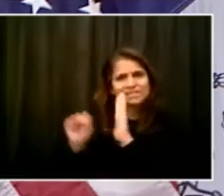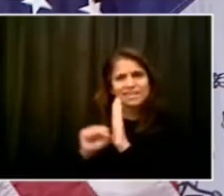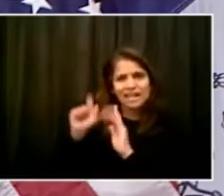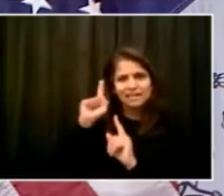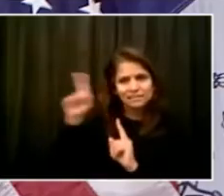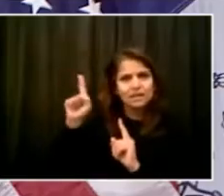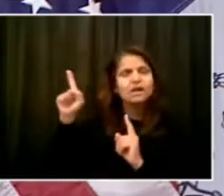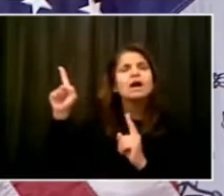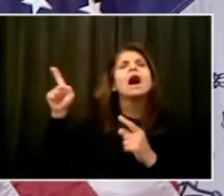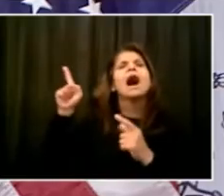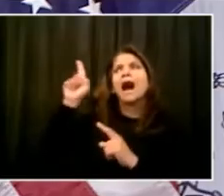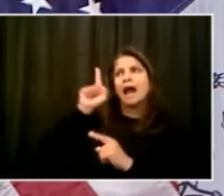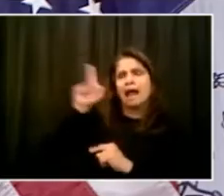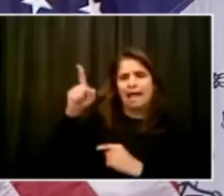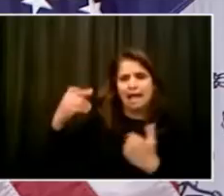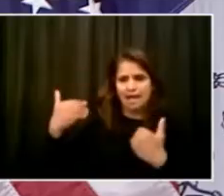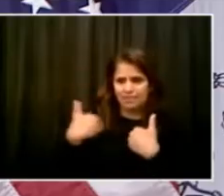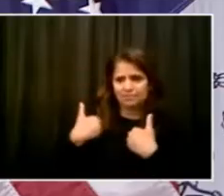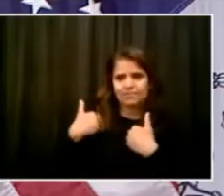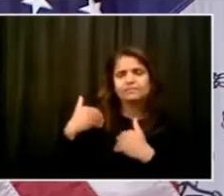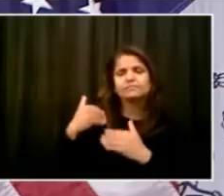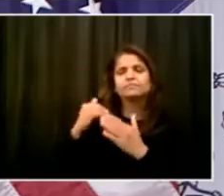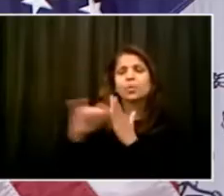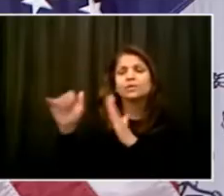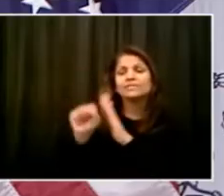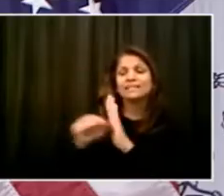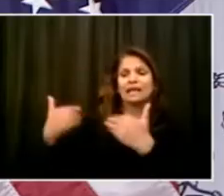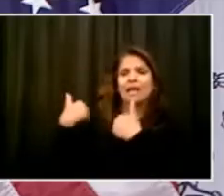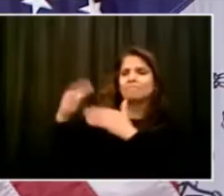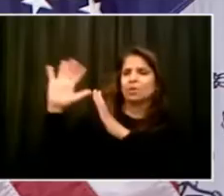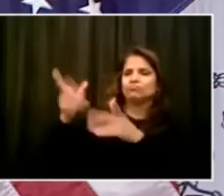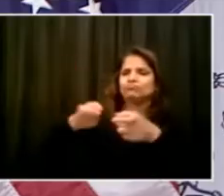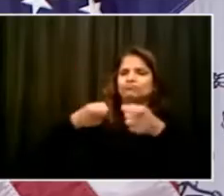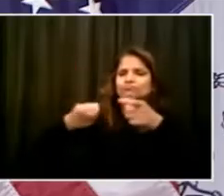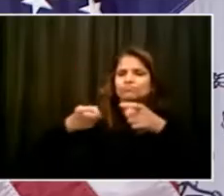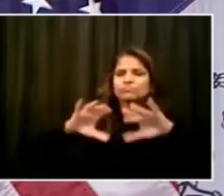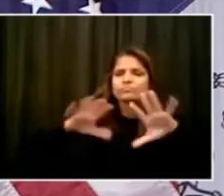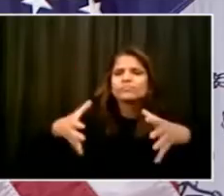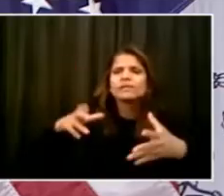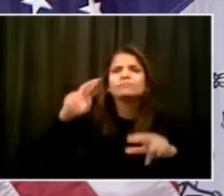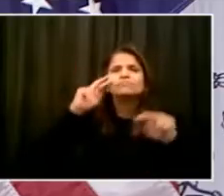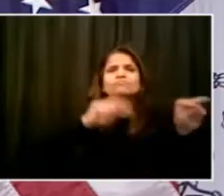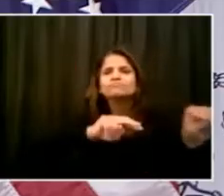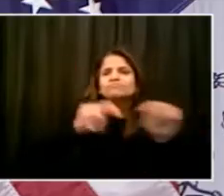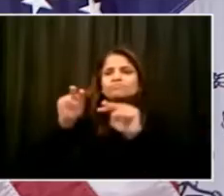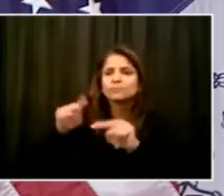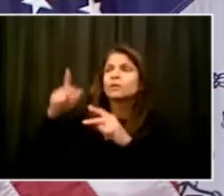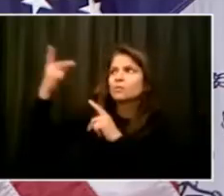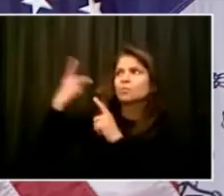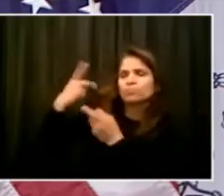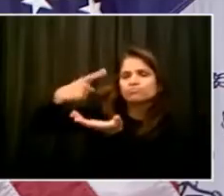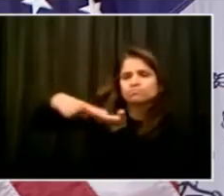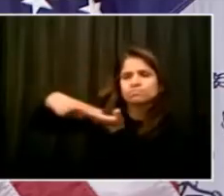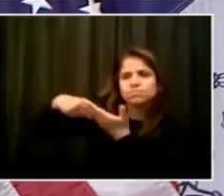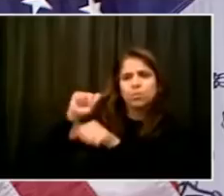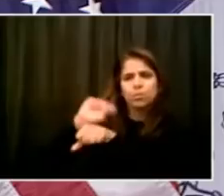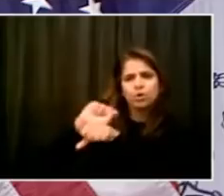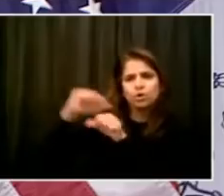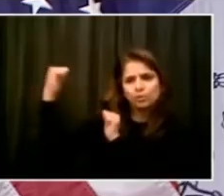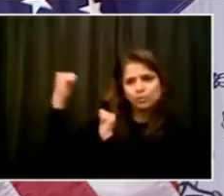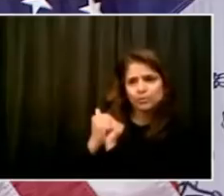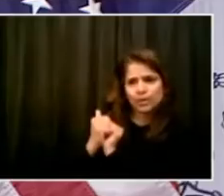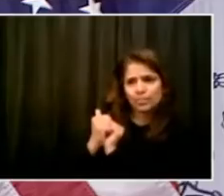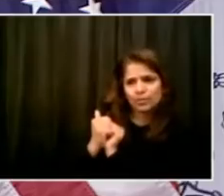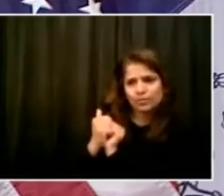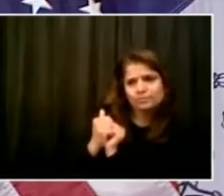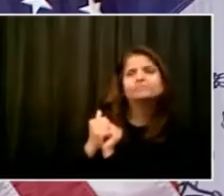as finally things have gotten better, we've all been focused on increasing testing. We've all been focused on increasing the supply